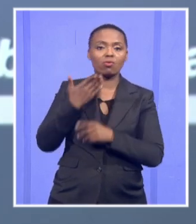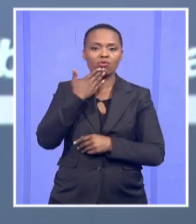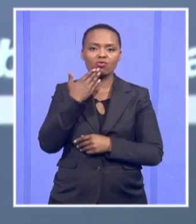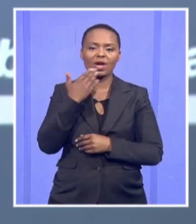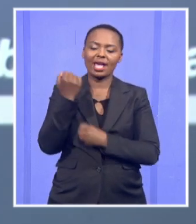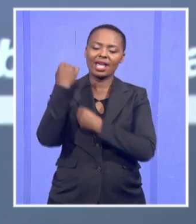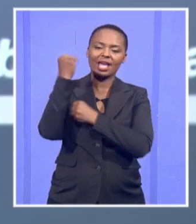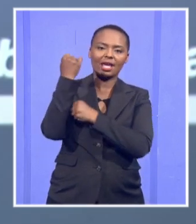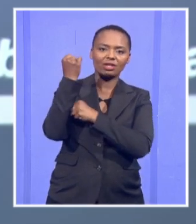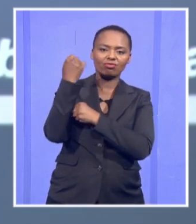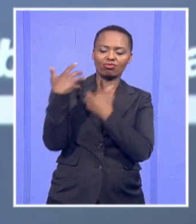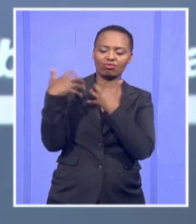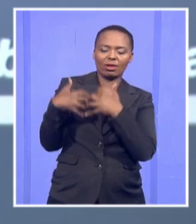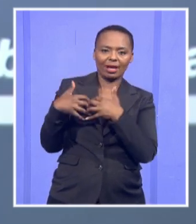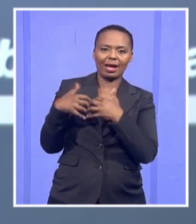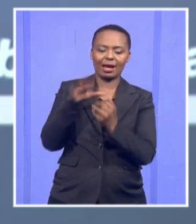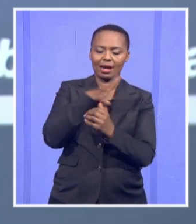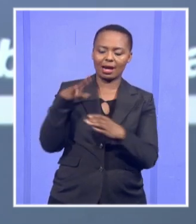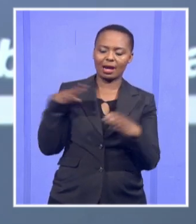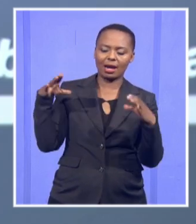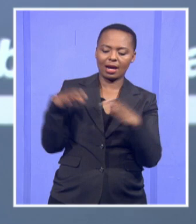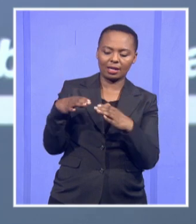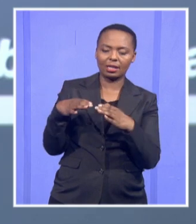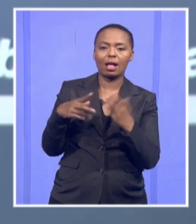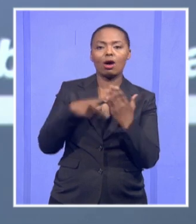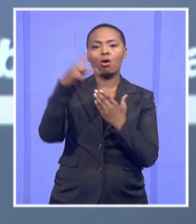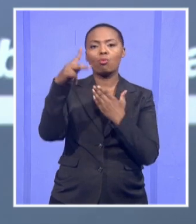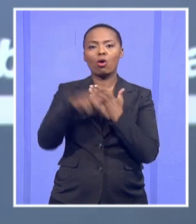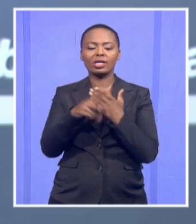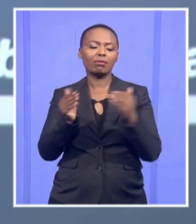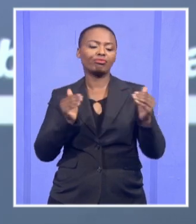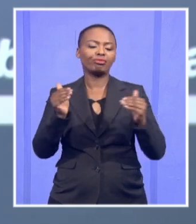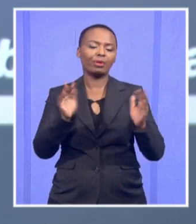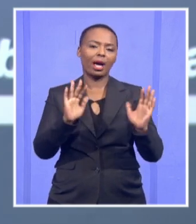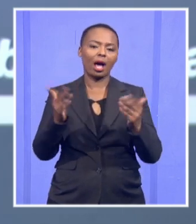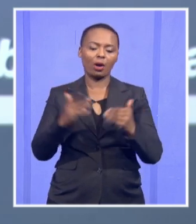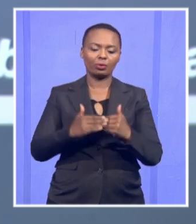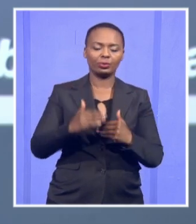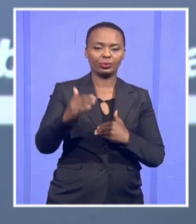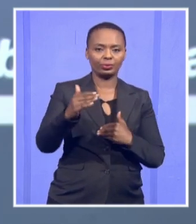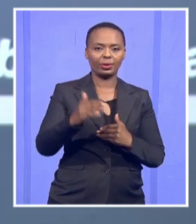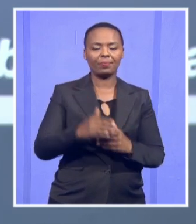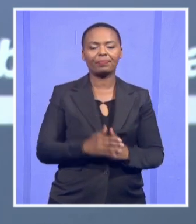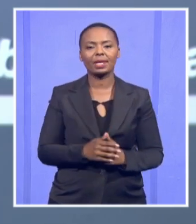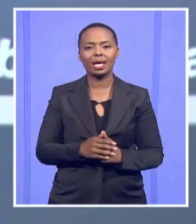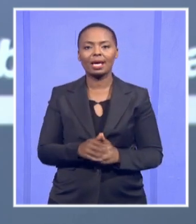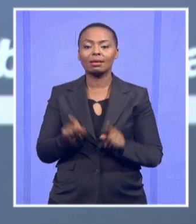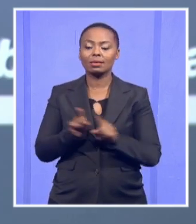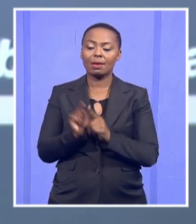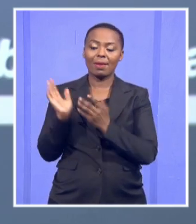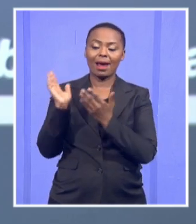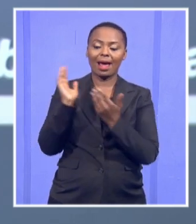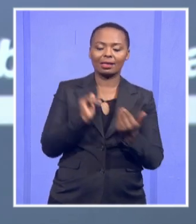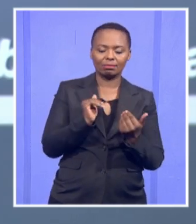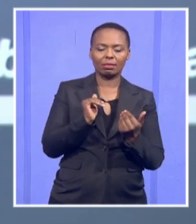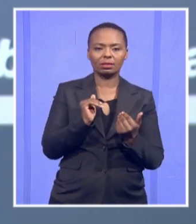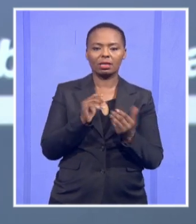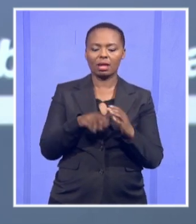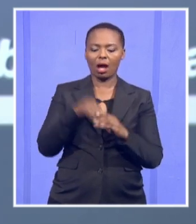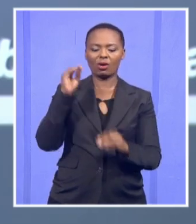They issue the guidelines in terms of how projects should be rolled out and the expected outcomes